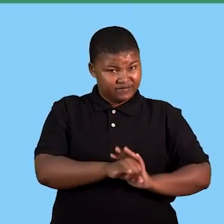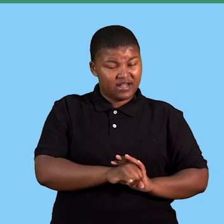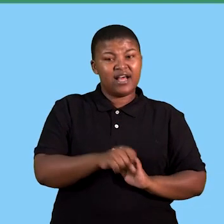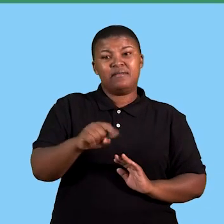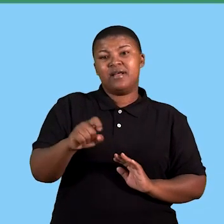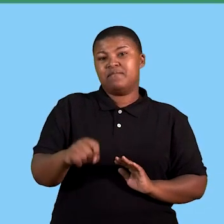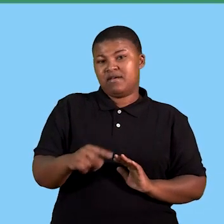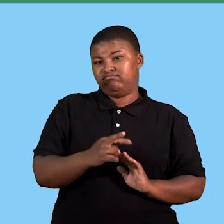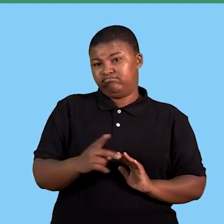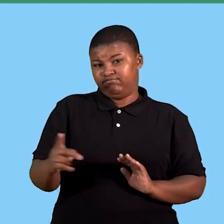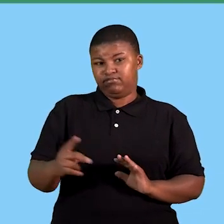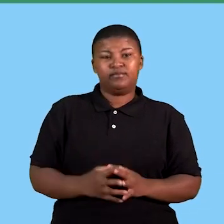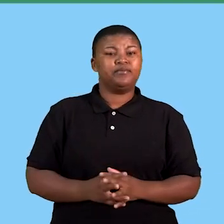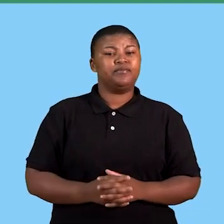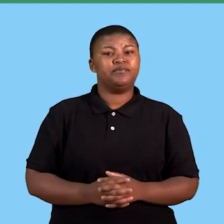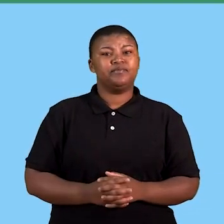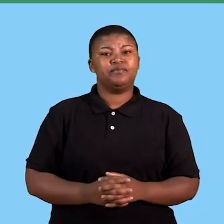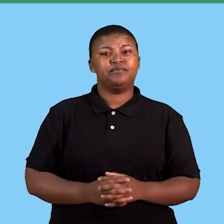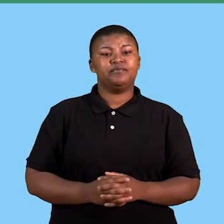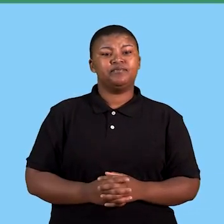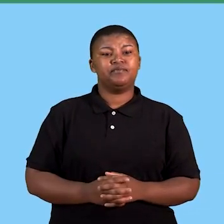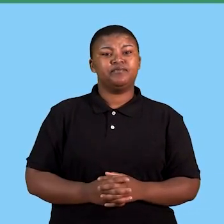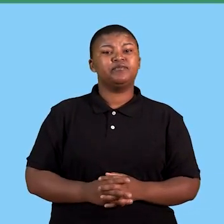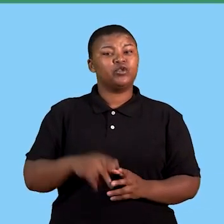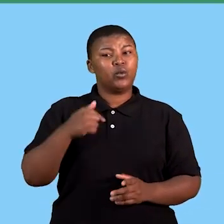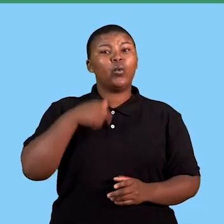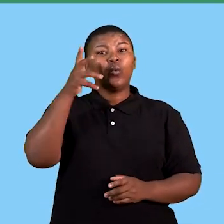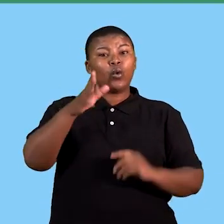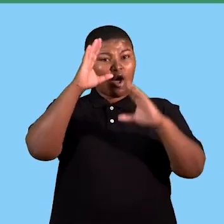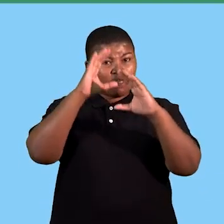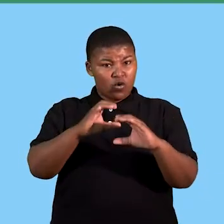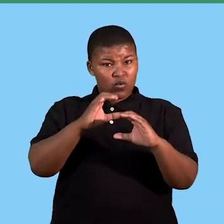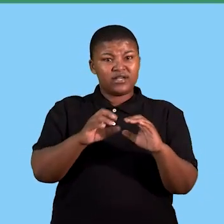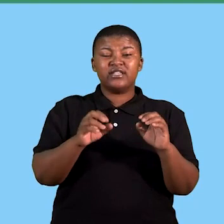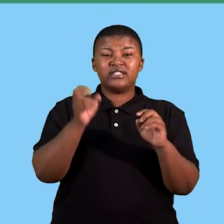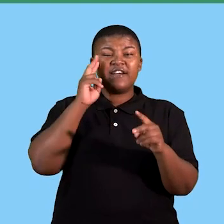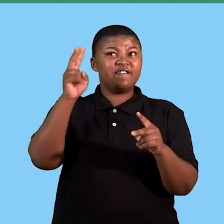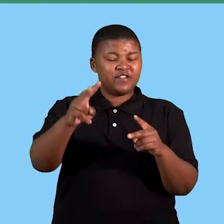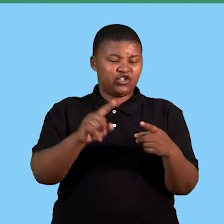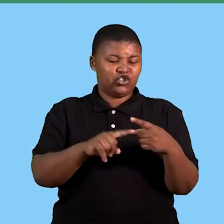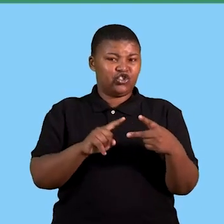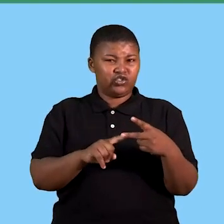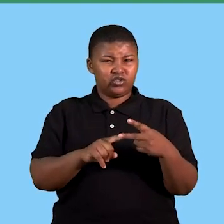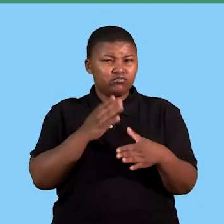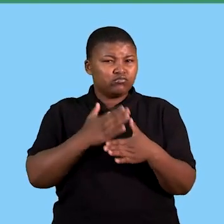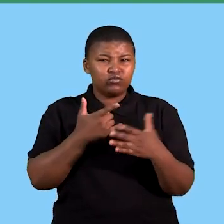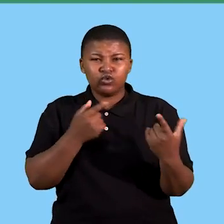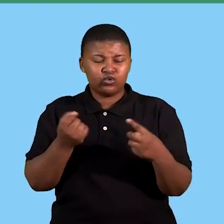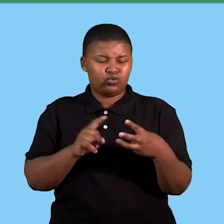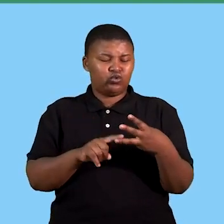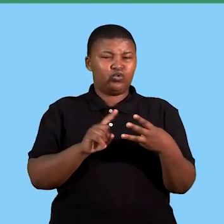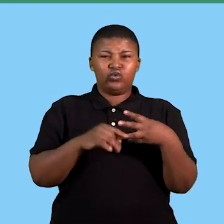components out of a given scenario. Now, we will specifically focus on the vision, mission statement, goals